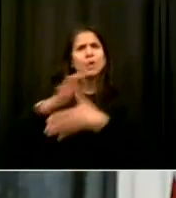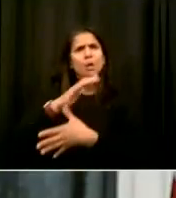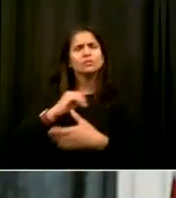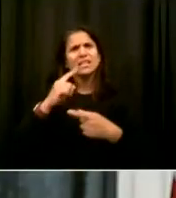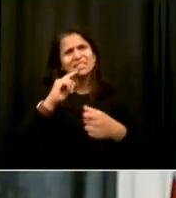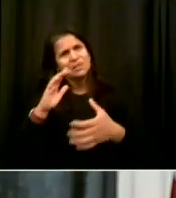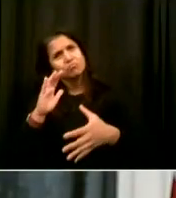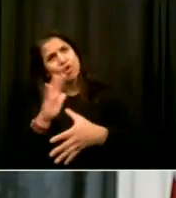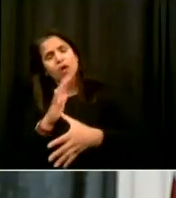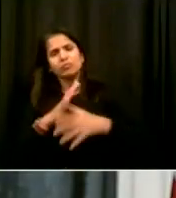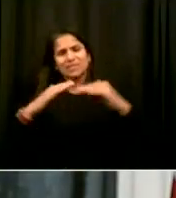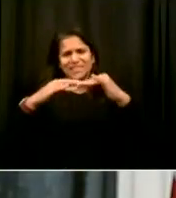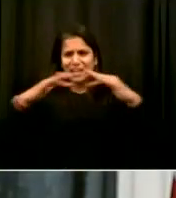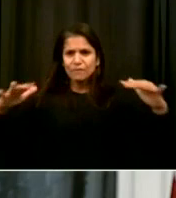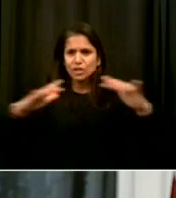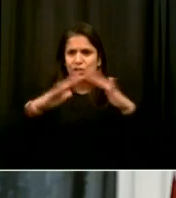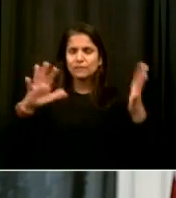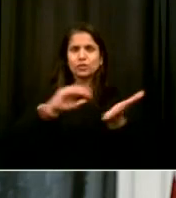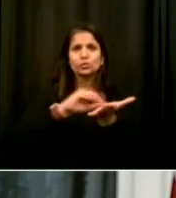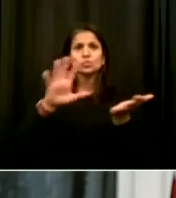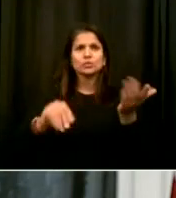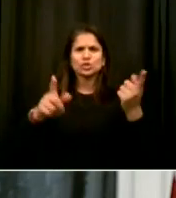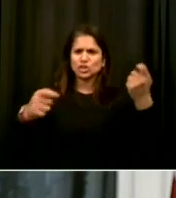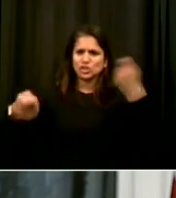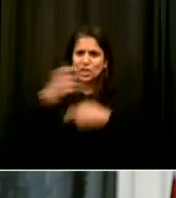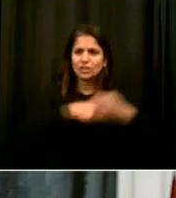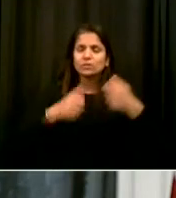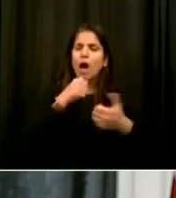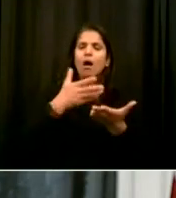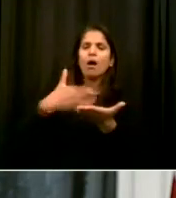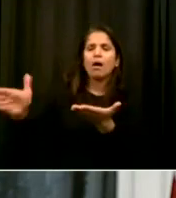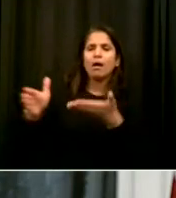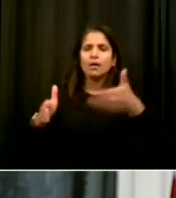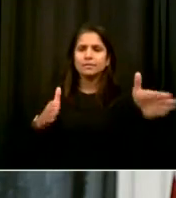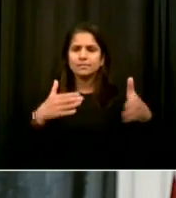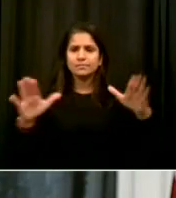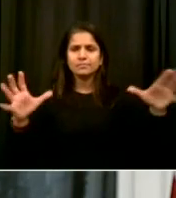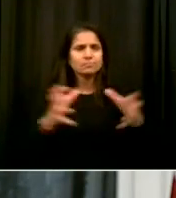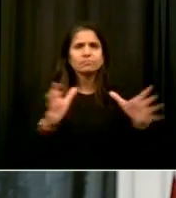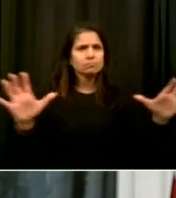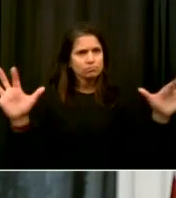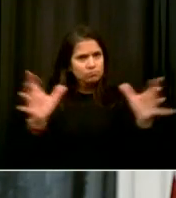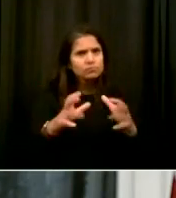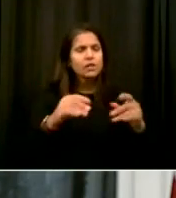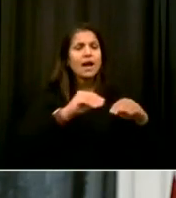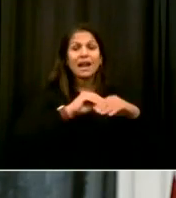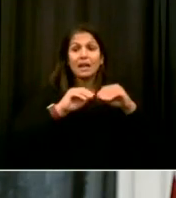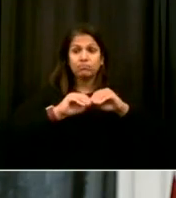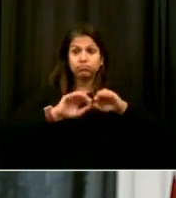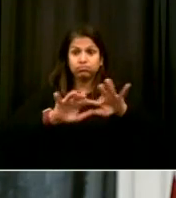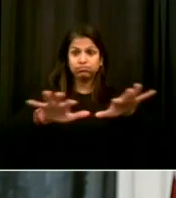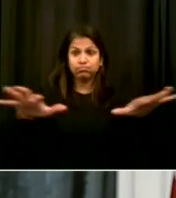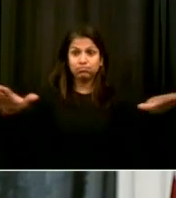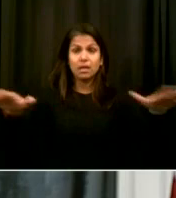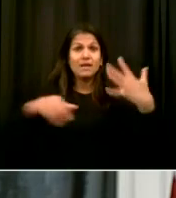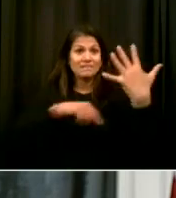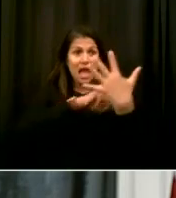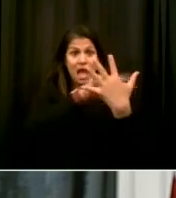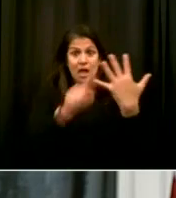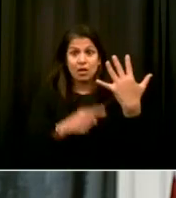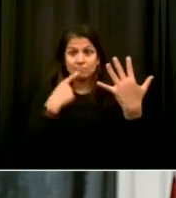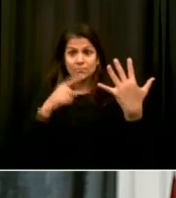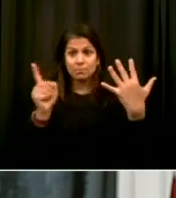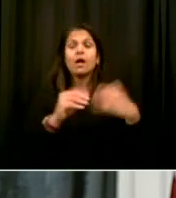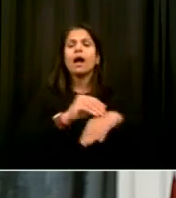New York City has had open enrollment for years, but it's never truly been open because you've had a series of screens that have